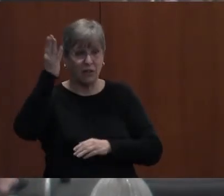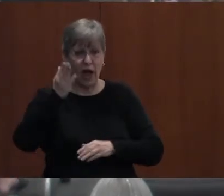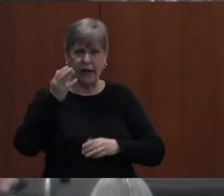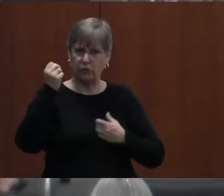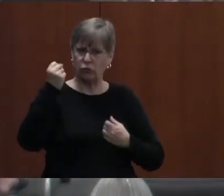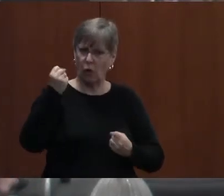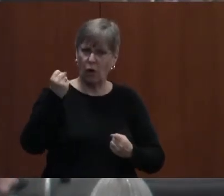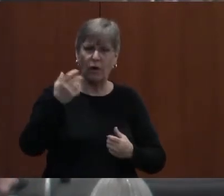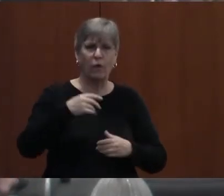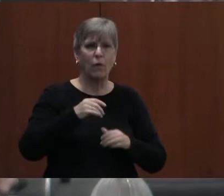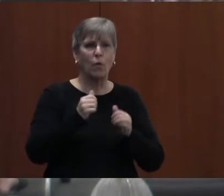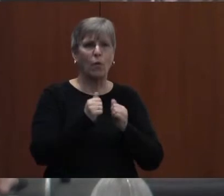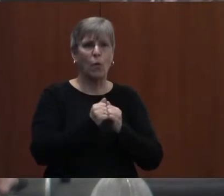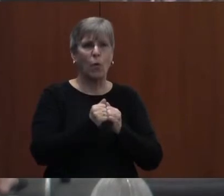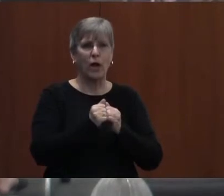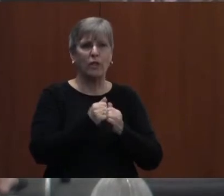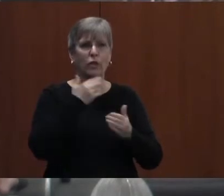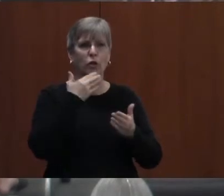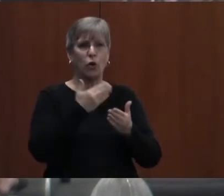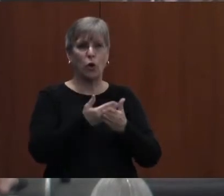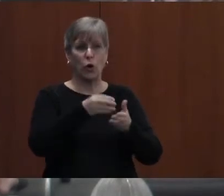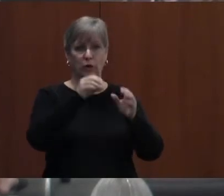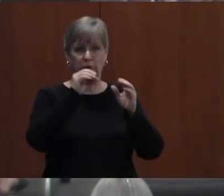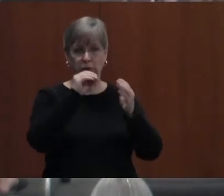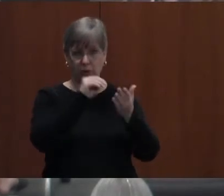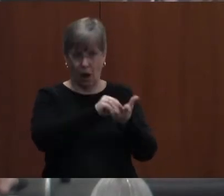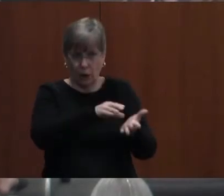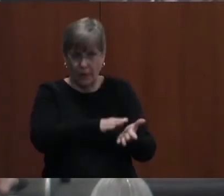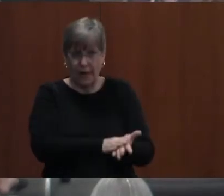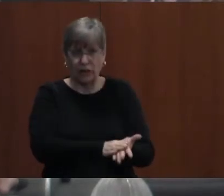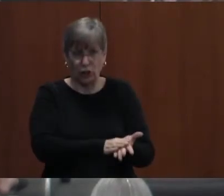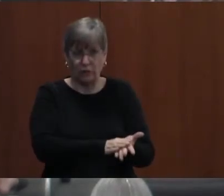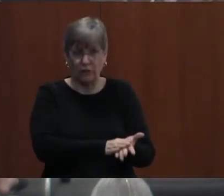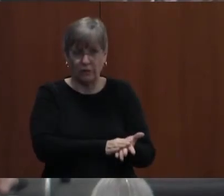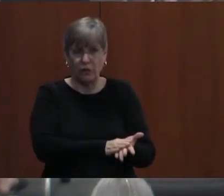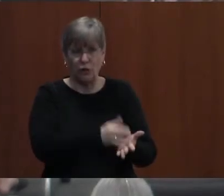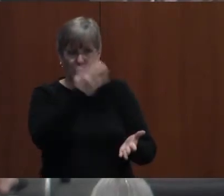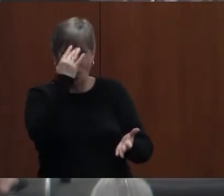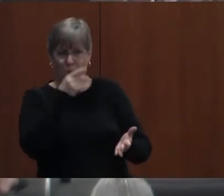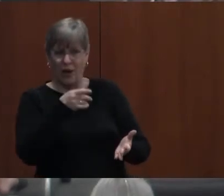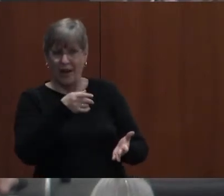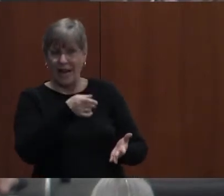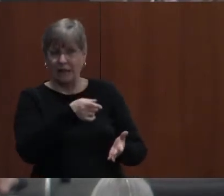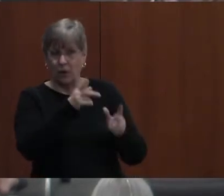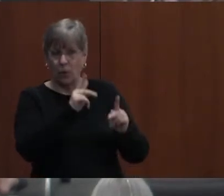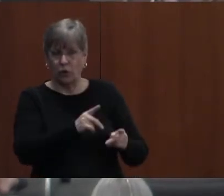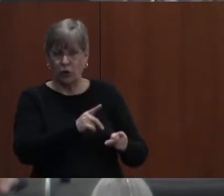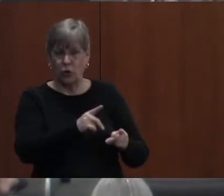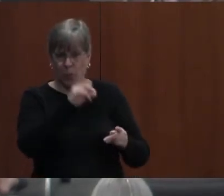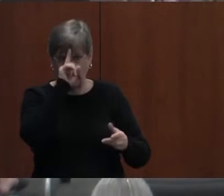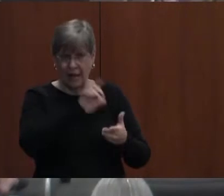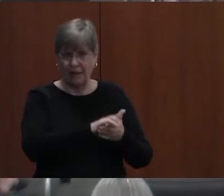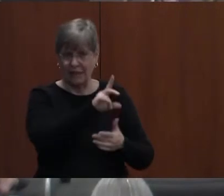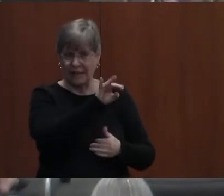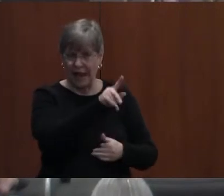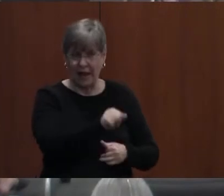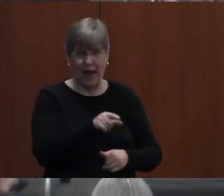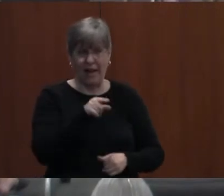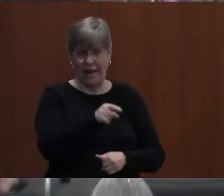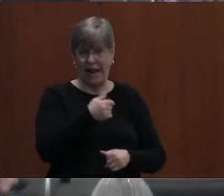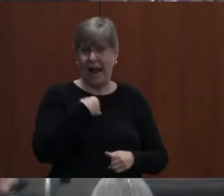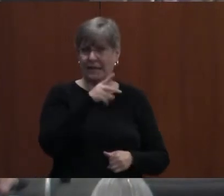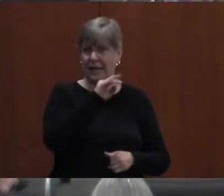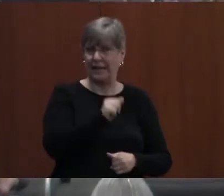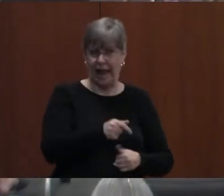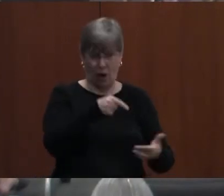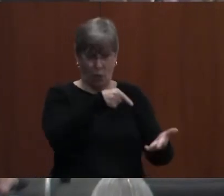very with good documentation. As you know, he's a person who believes in data, and he has the data